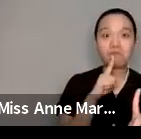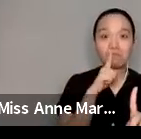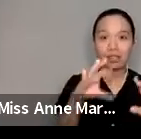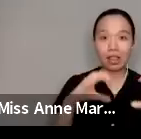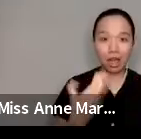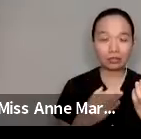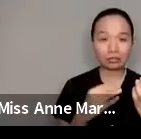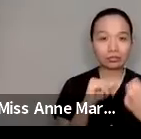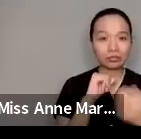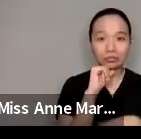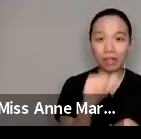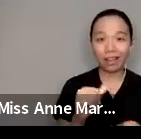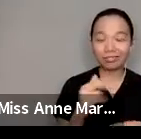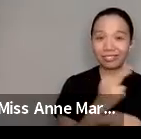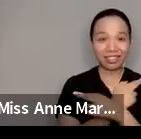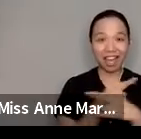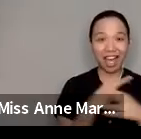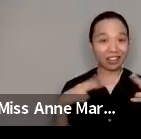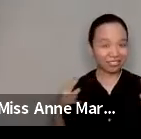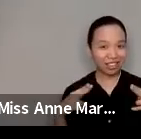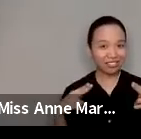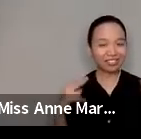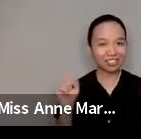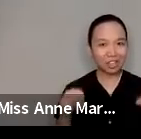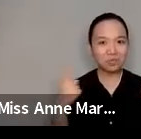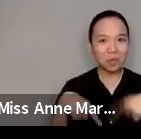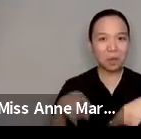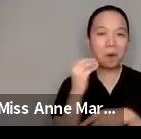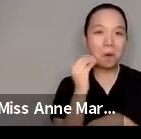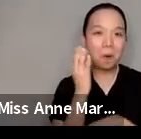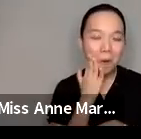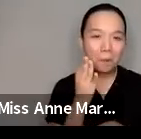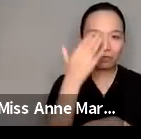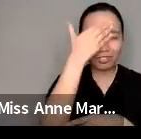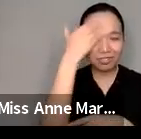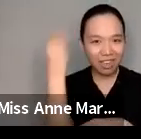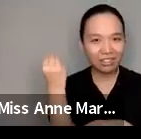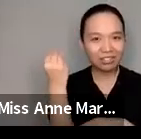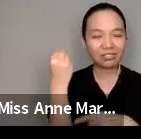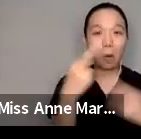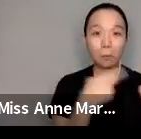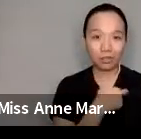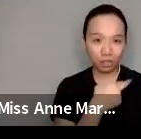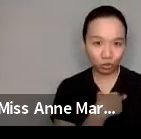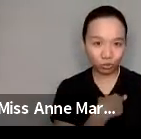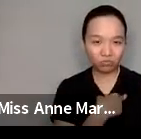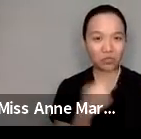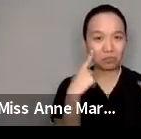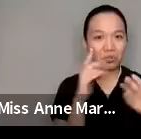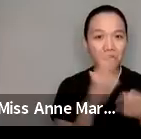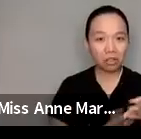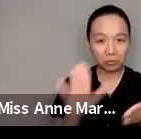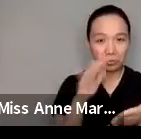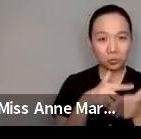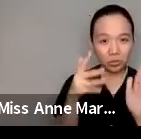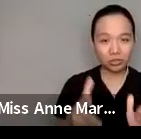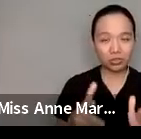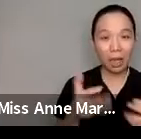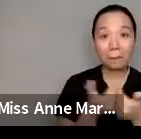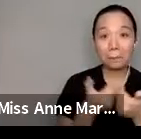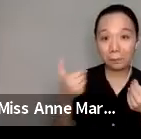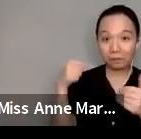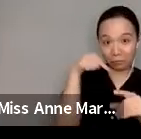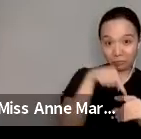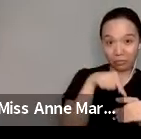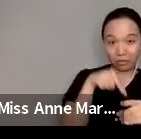in holidays, so that they can easily go home and forget their obligations as college students. Apart from that, I also